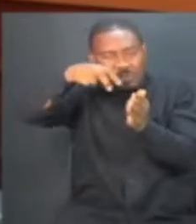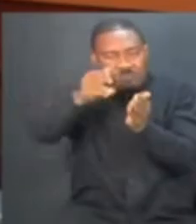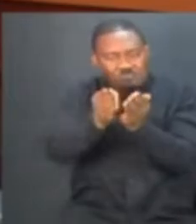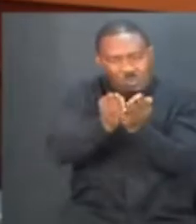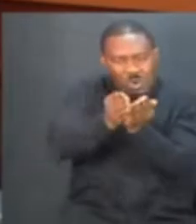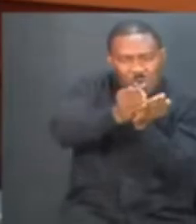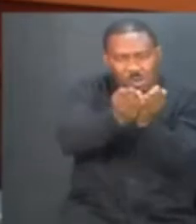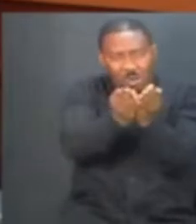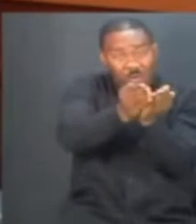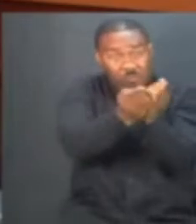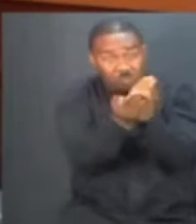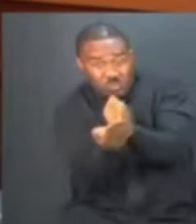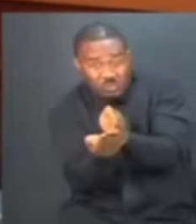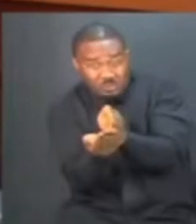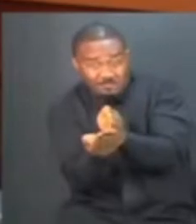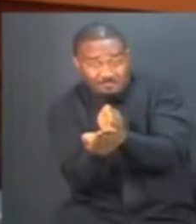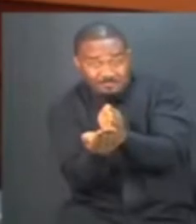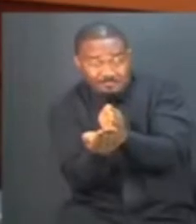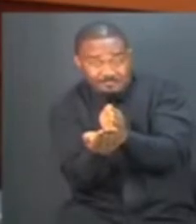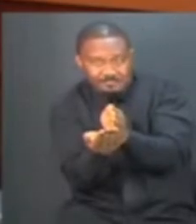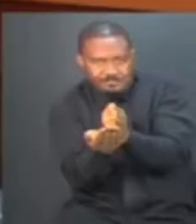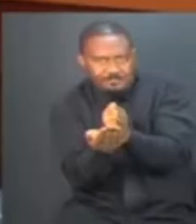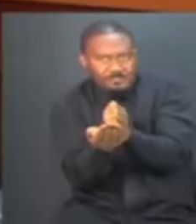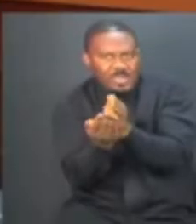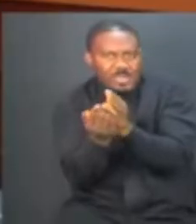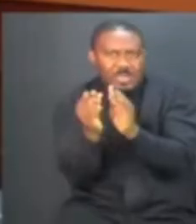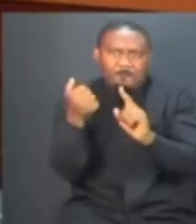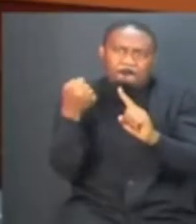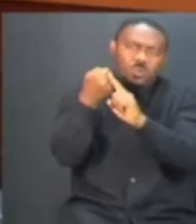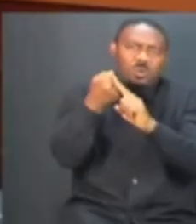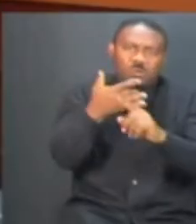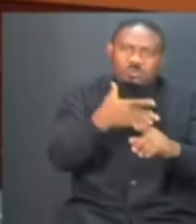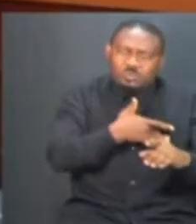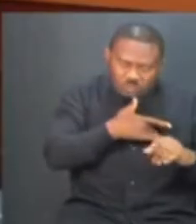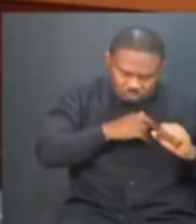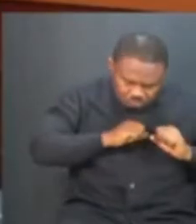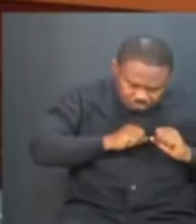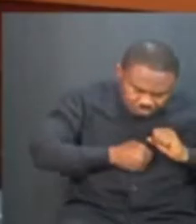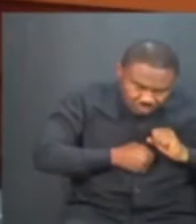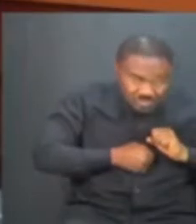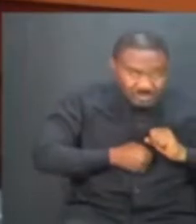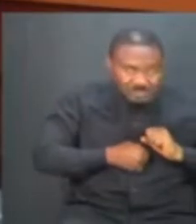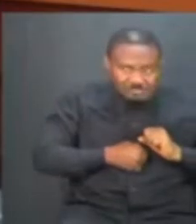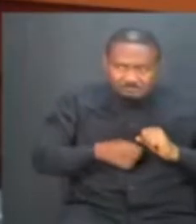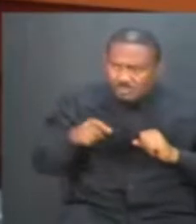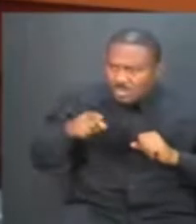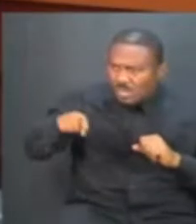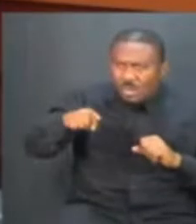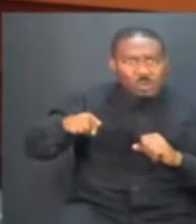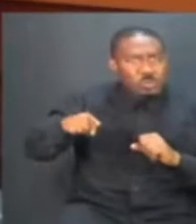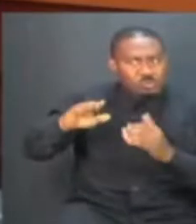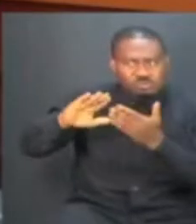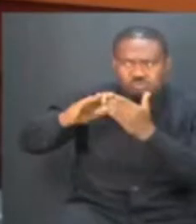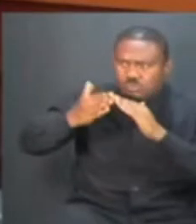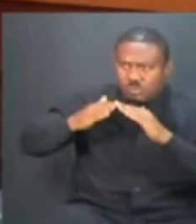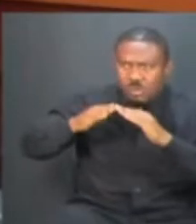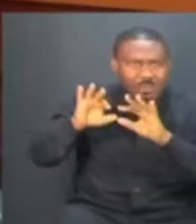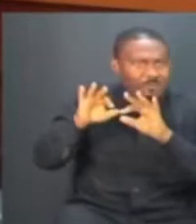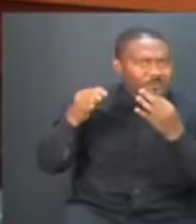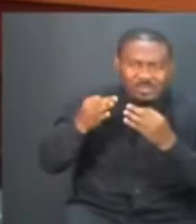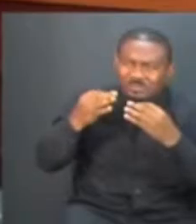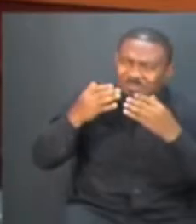tragedy. This heartbreaking event has left families and the entire community in deep